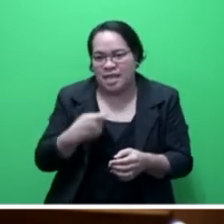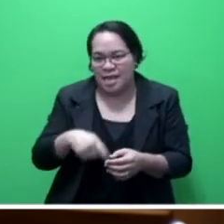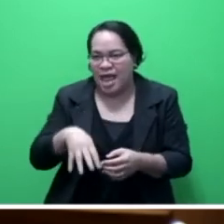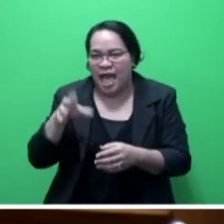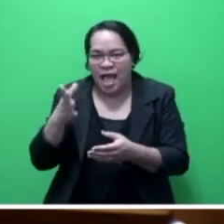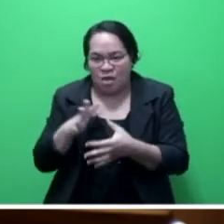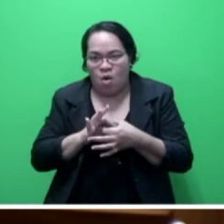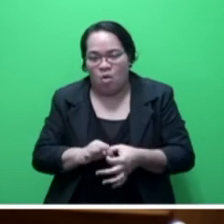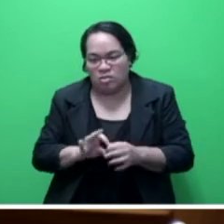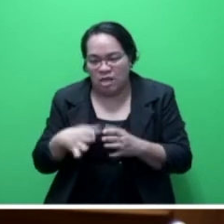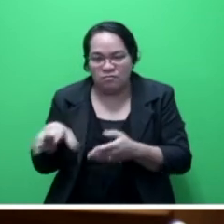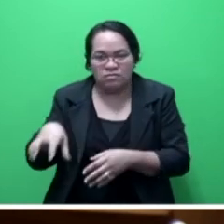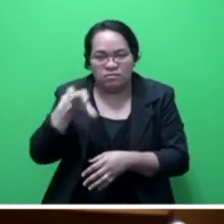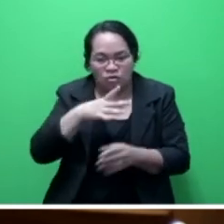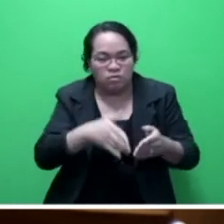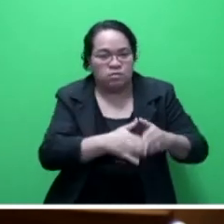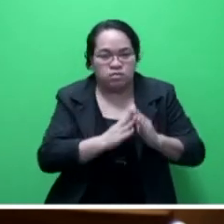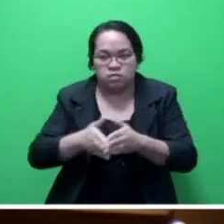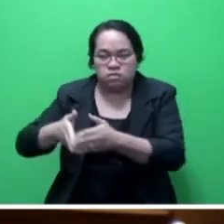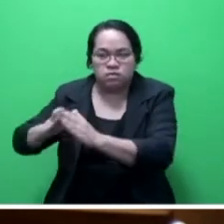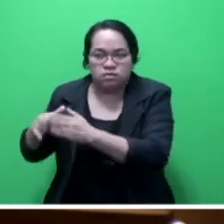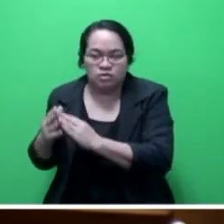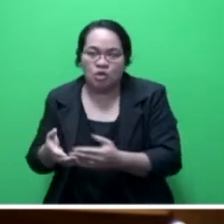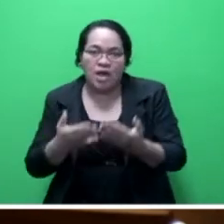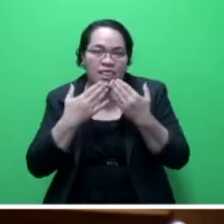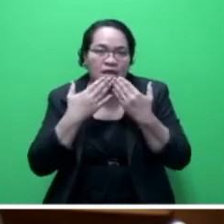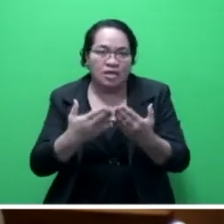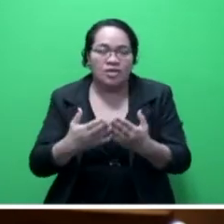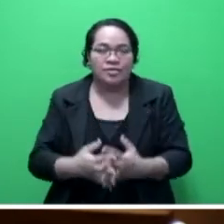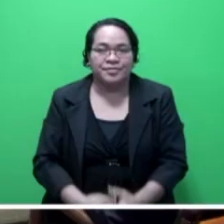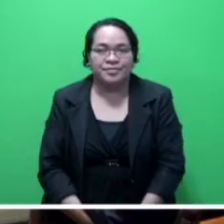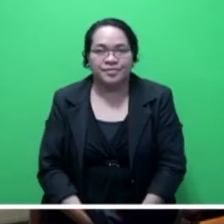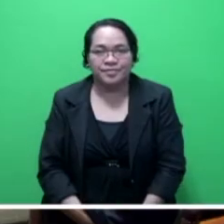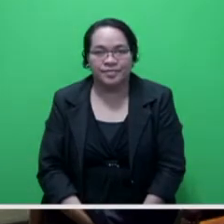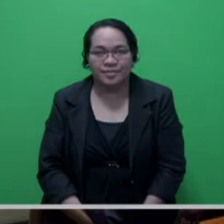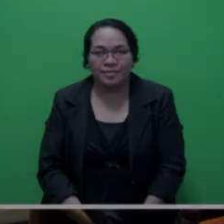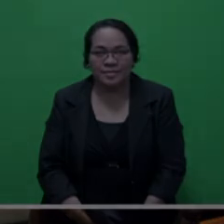centers or points. I thank you, sir. I hope that suffices.